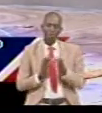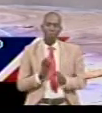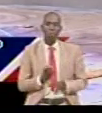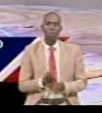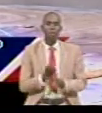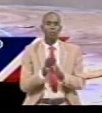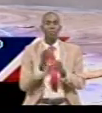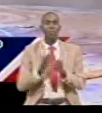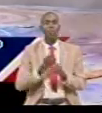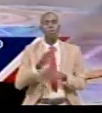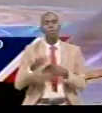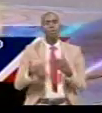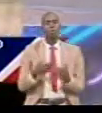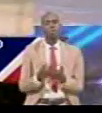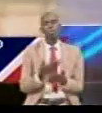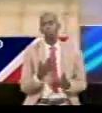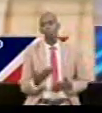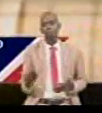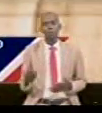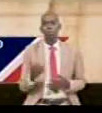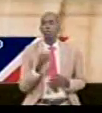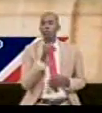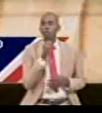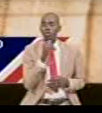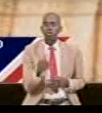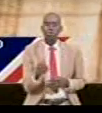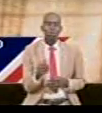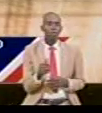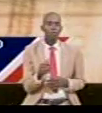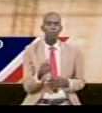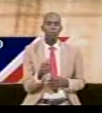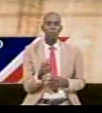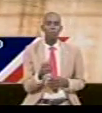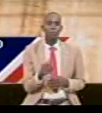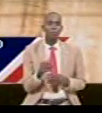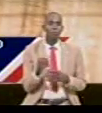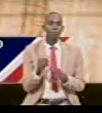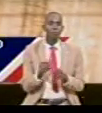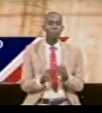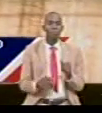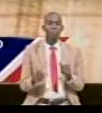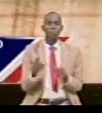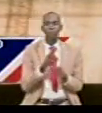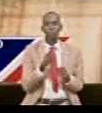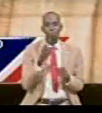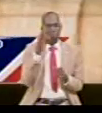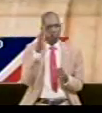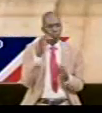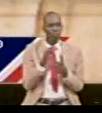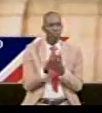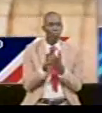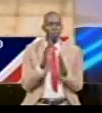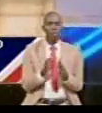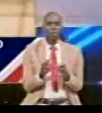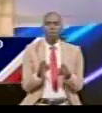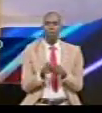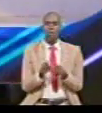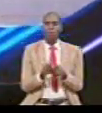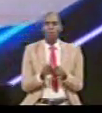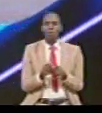in all things. Not only for the wives of the deacons, everyone a believer, even so must